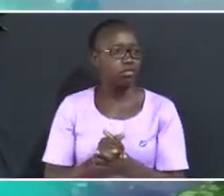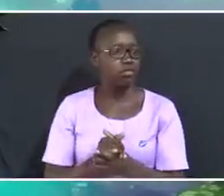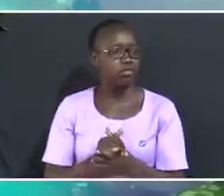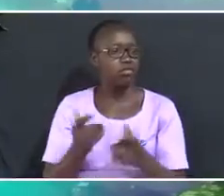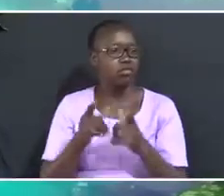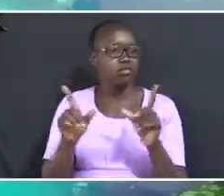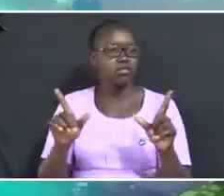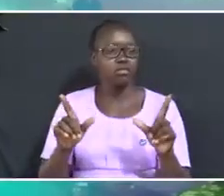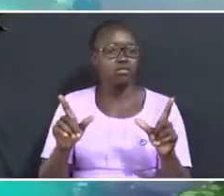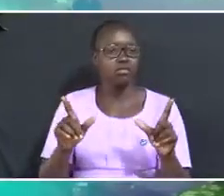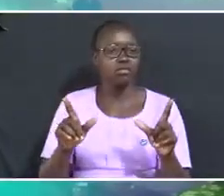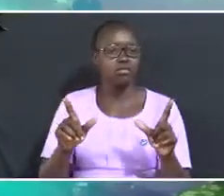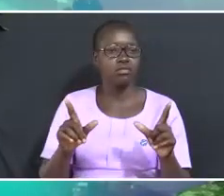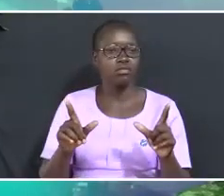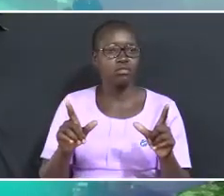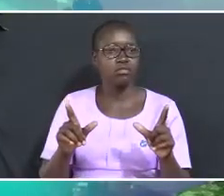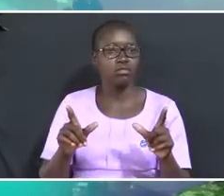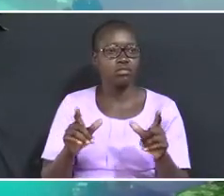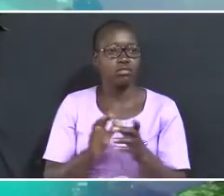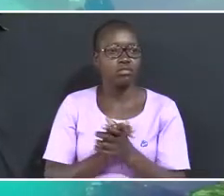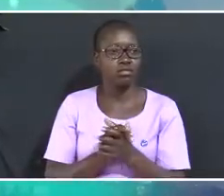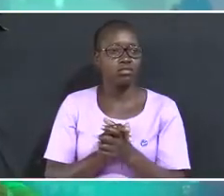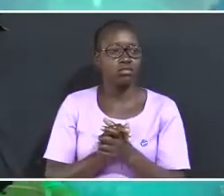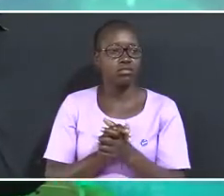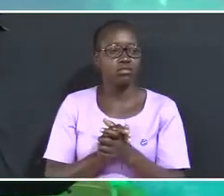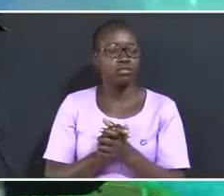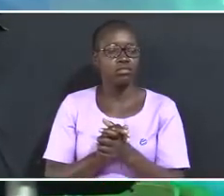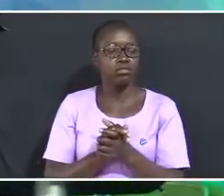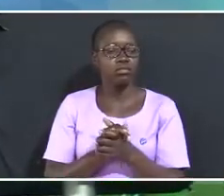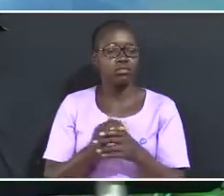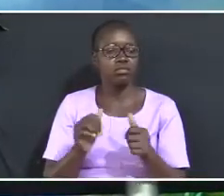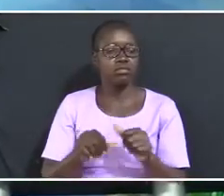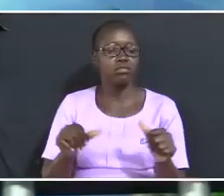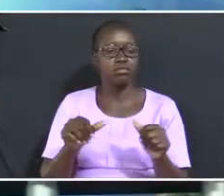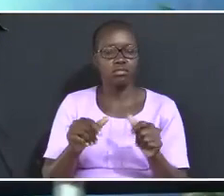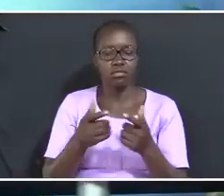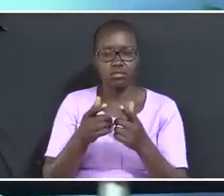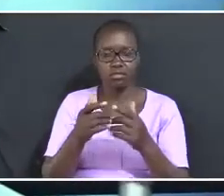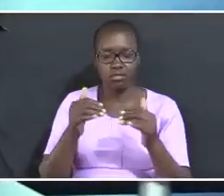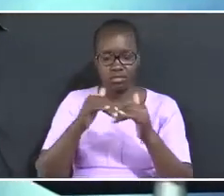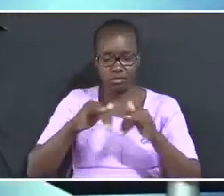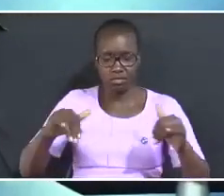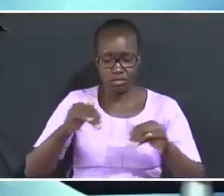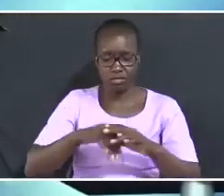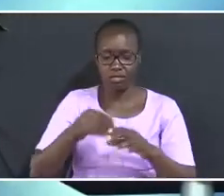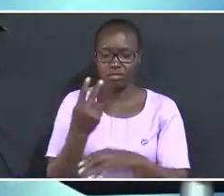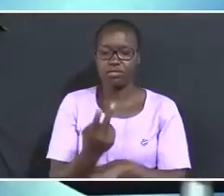Liberty, religious liberty that is divided into two.